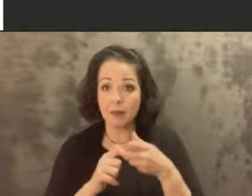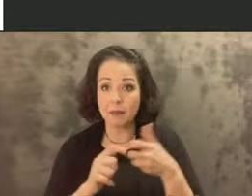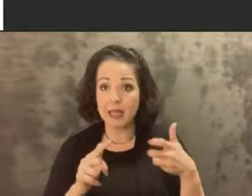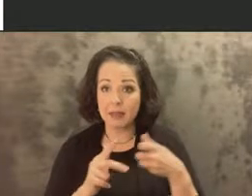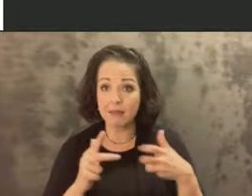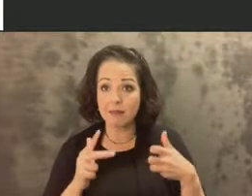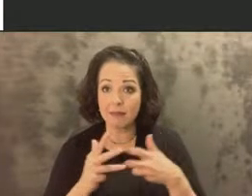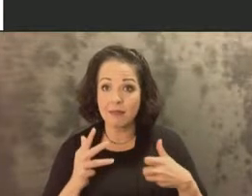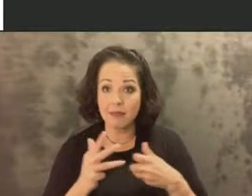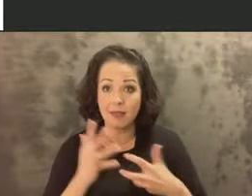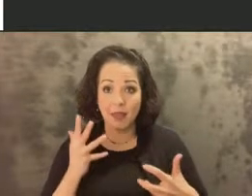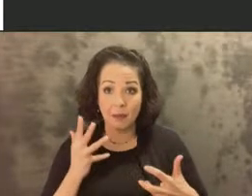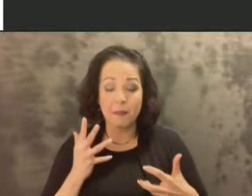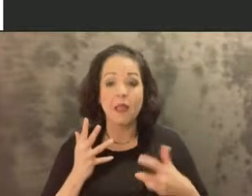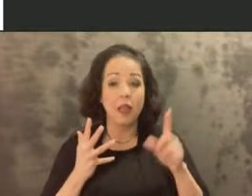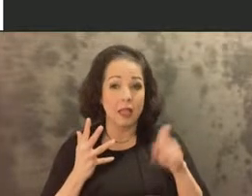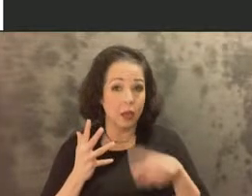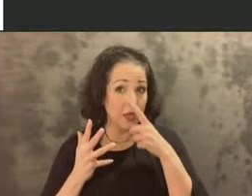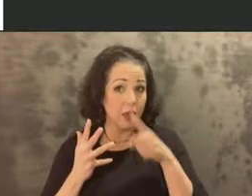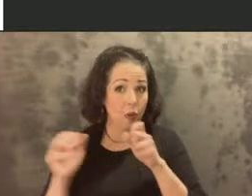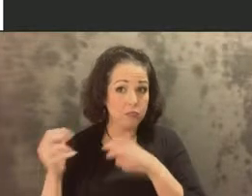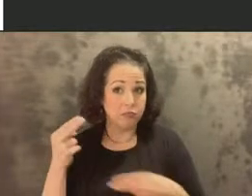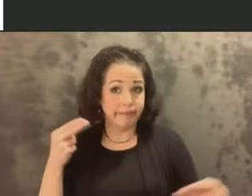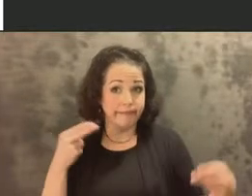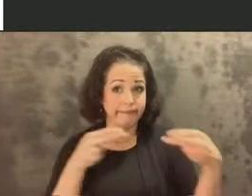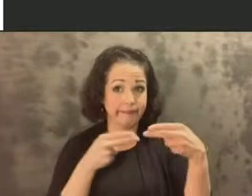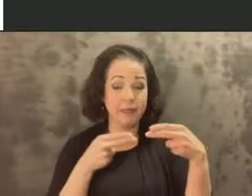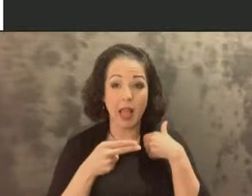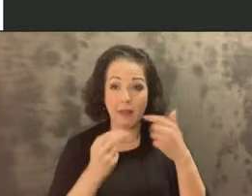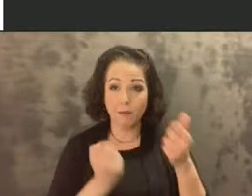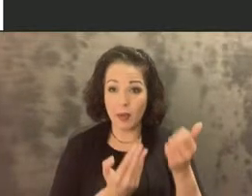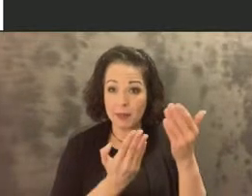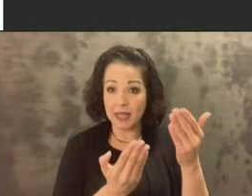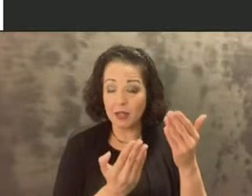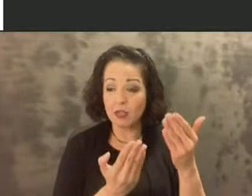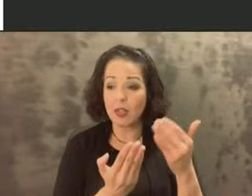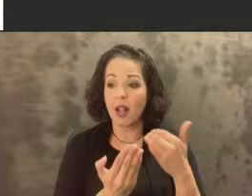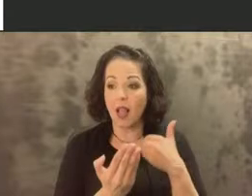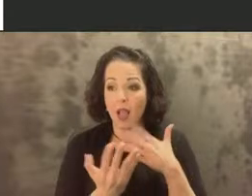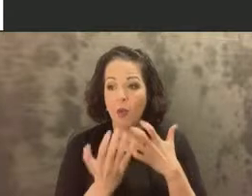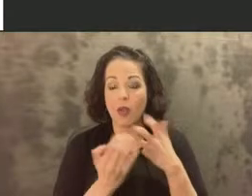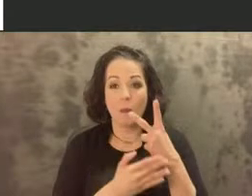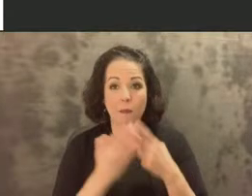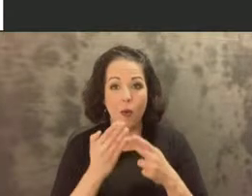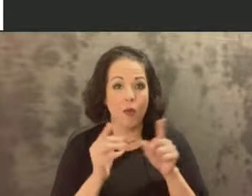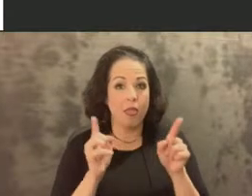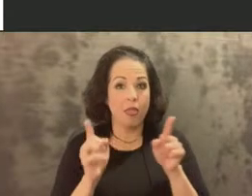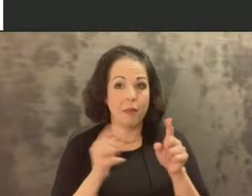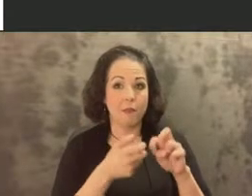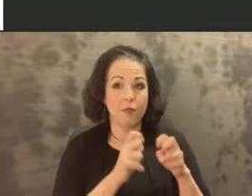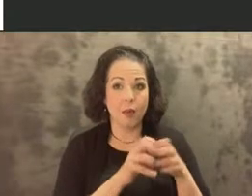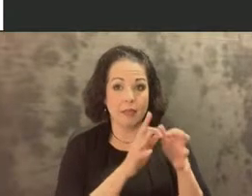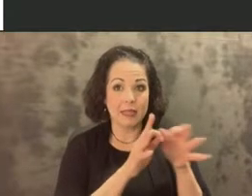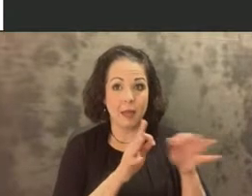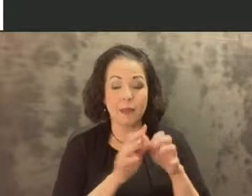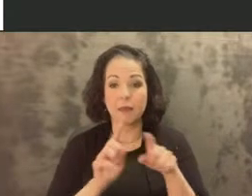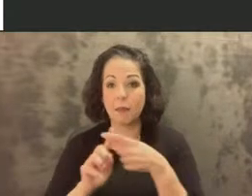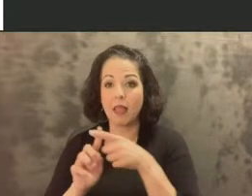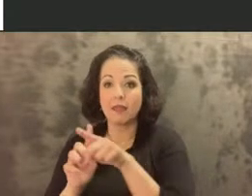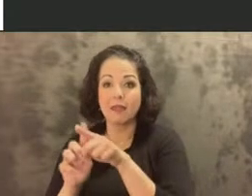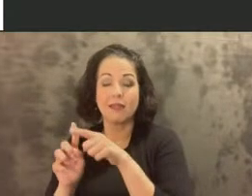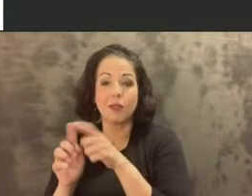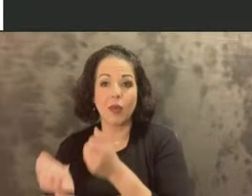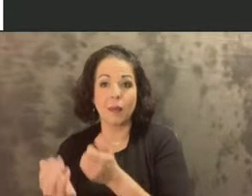go to the slide where that has the recommendation? I want to go through both the problem statement and the recommendations using